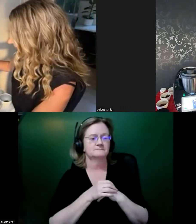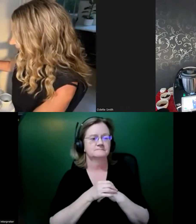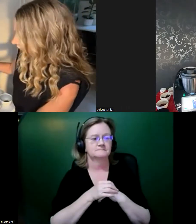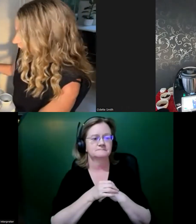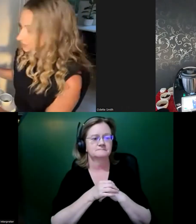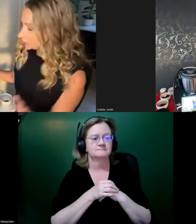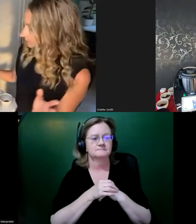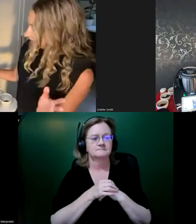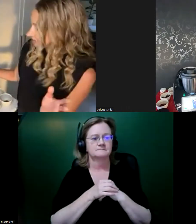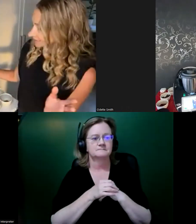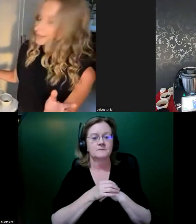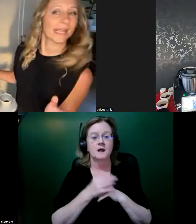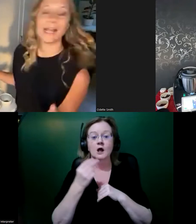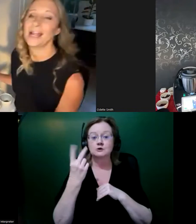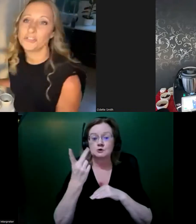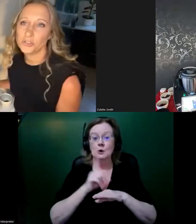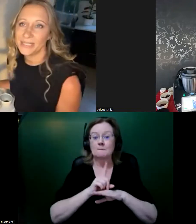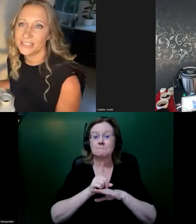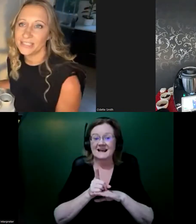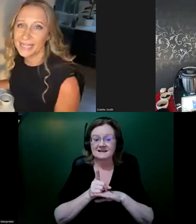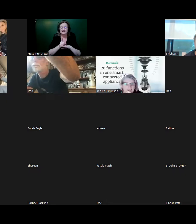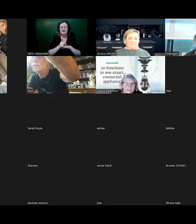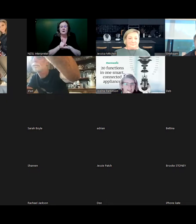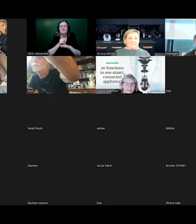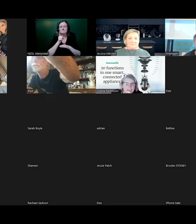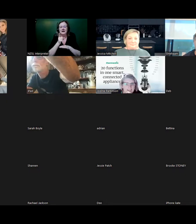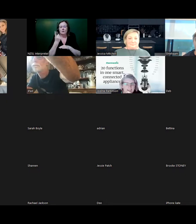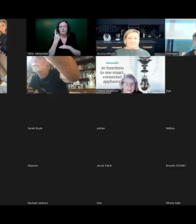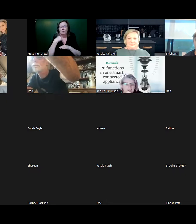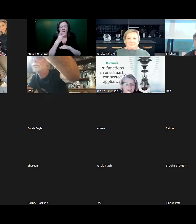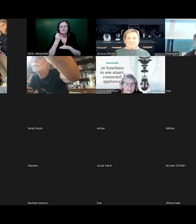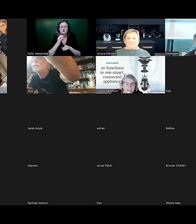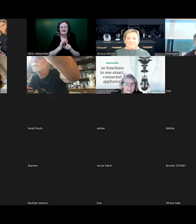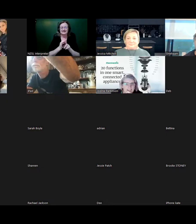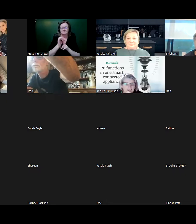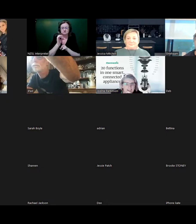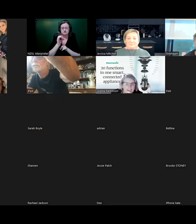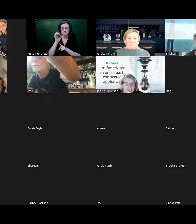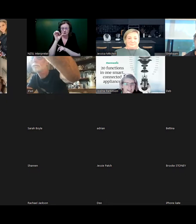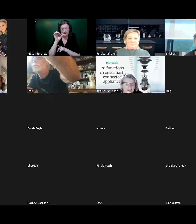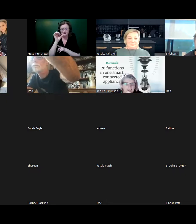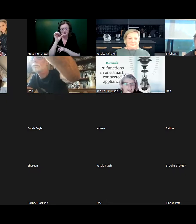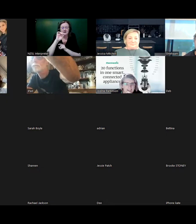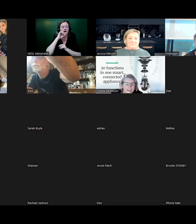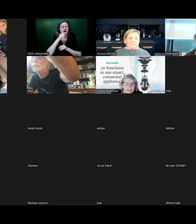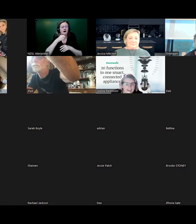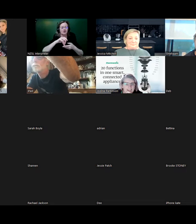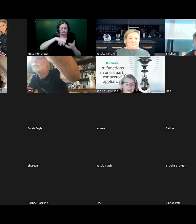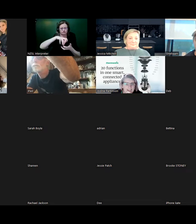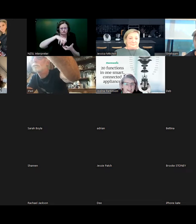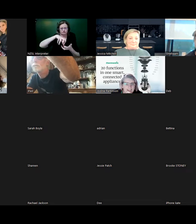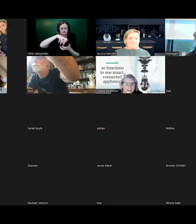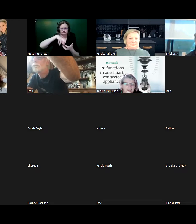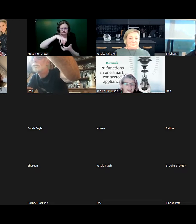and then for 2 minutes at 120 degrees, I am going to cook these put these